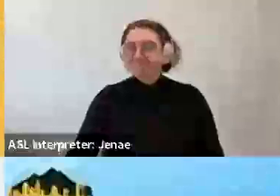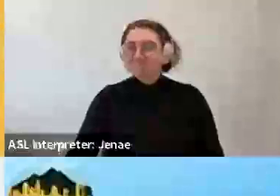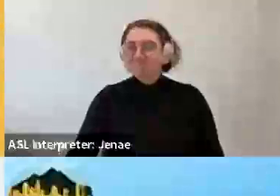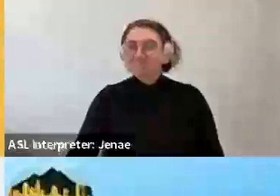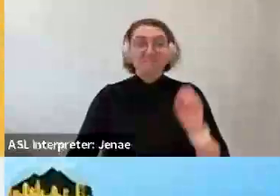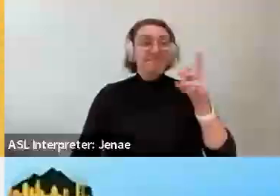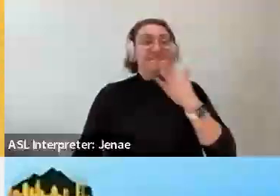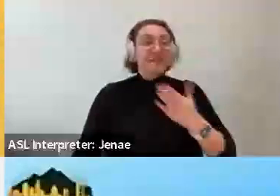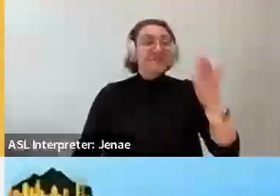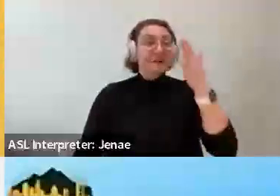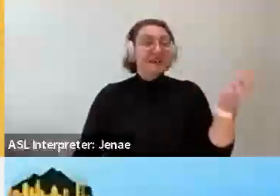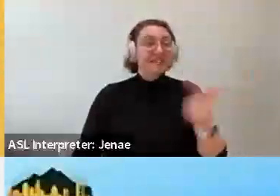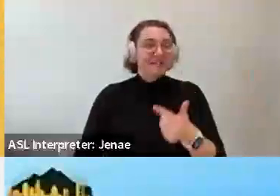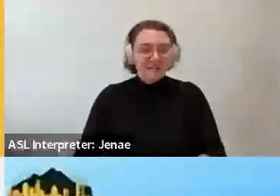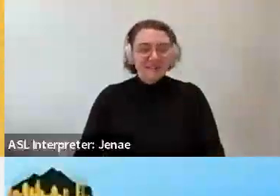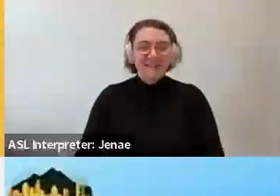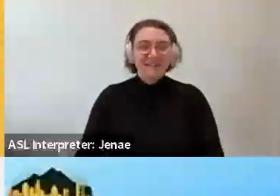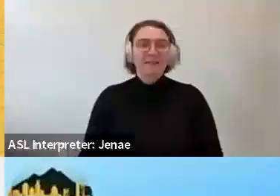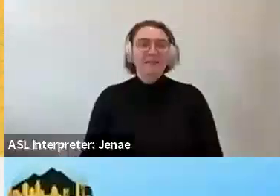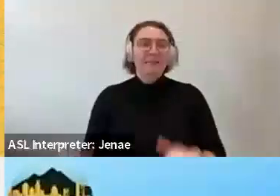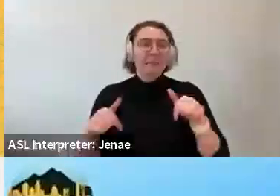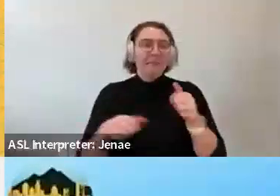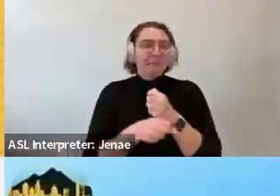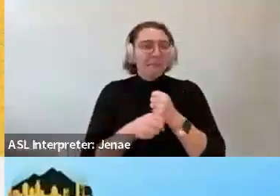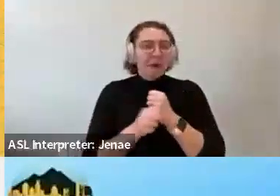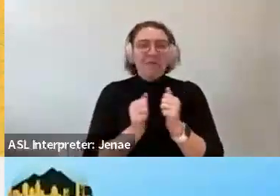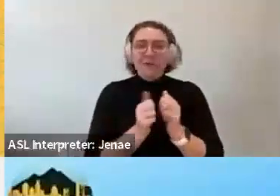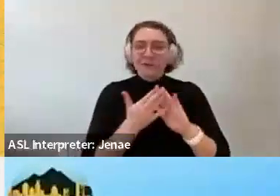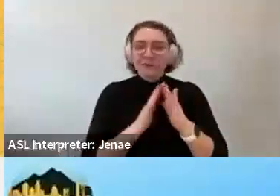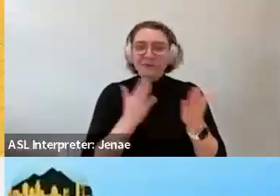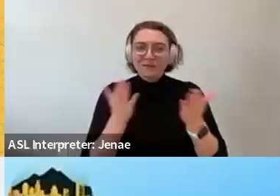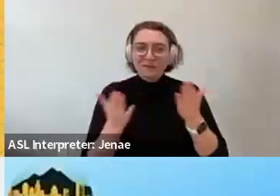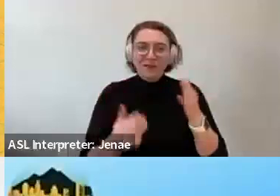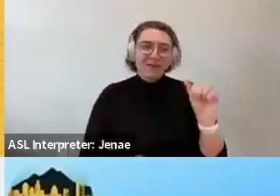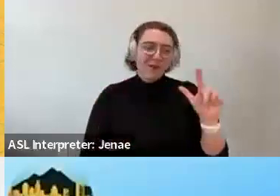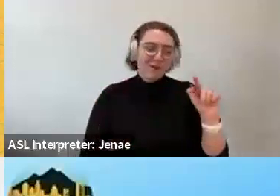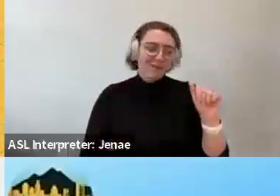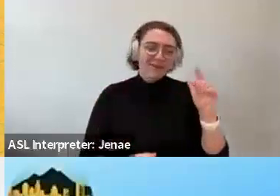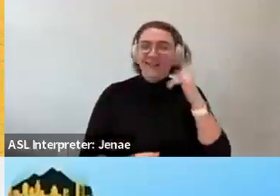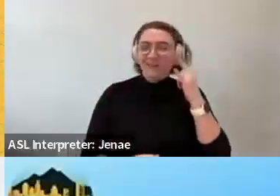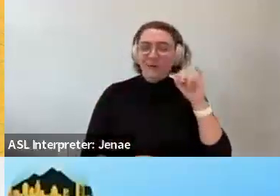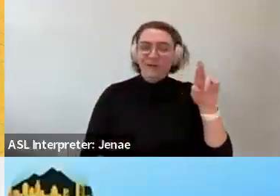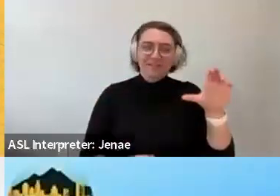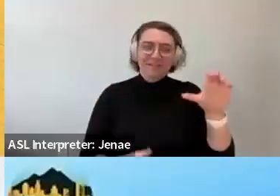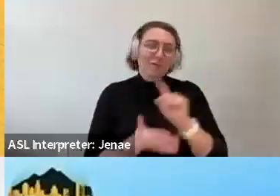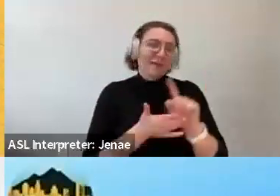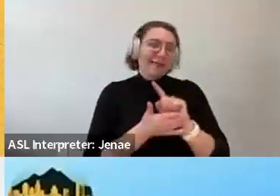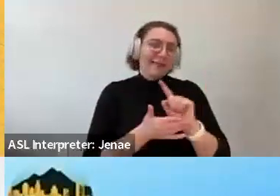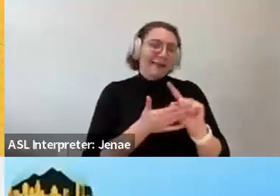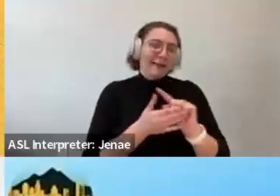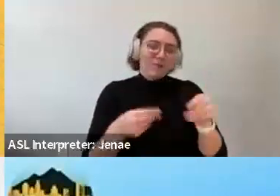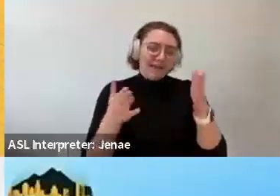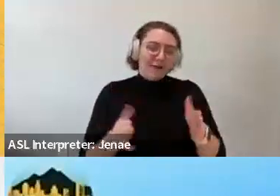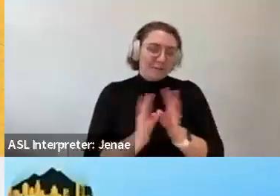All right, good morning, folks. This is Coffee with Community Services, Alta California Regional Center's weekly service provider